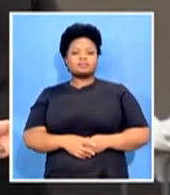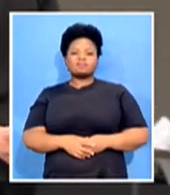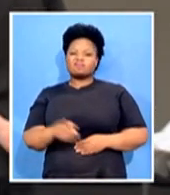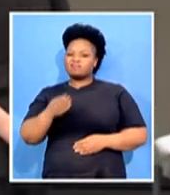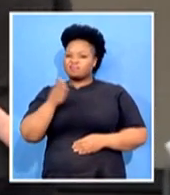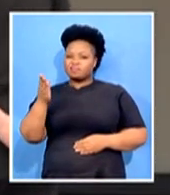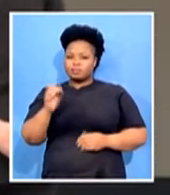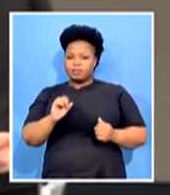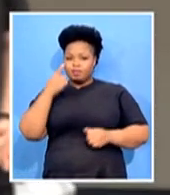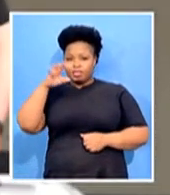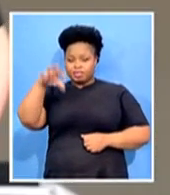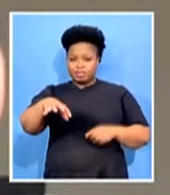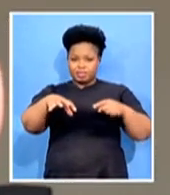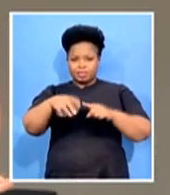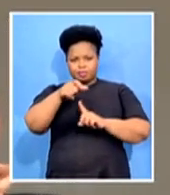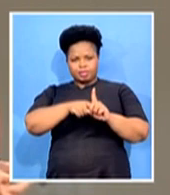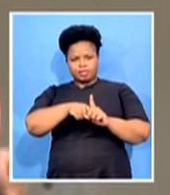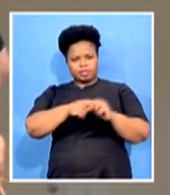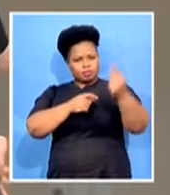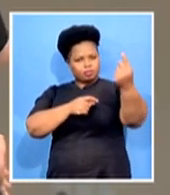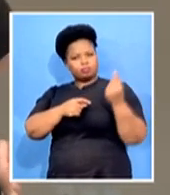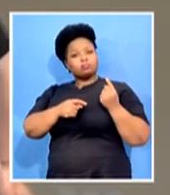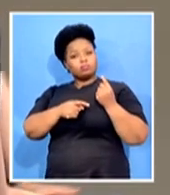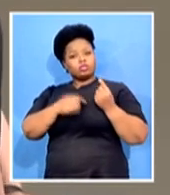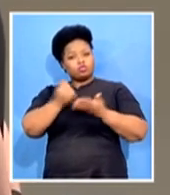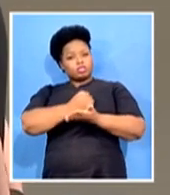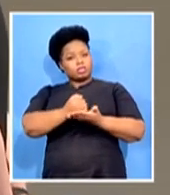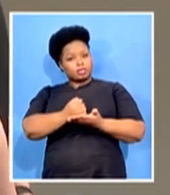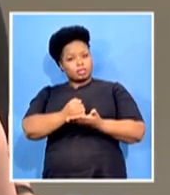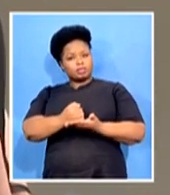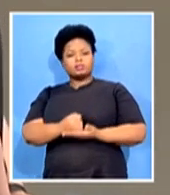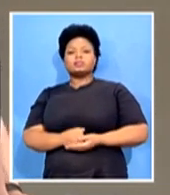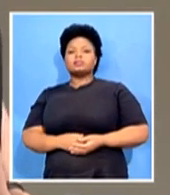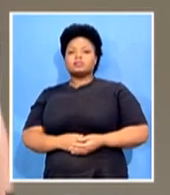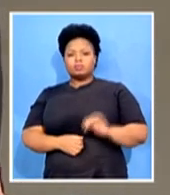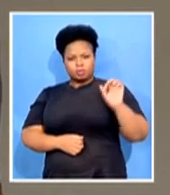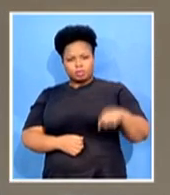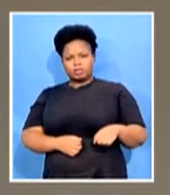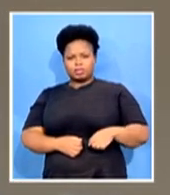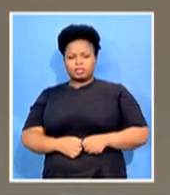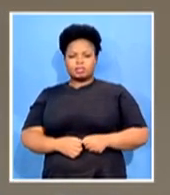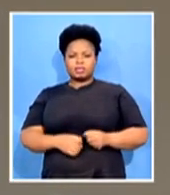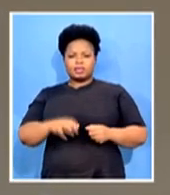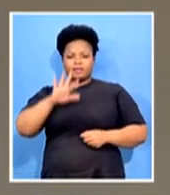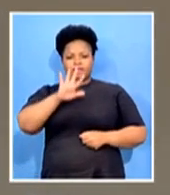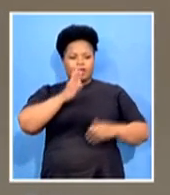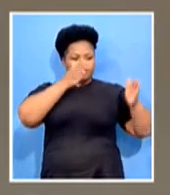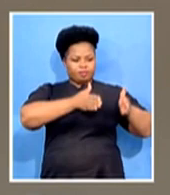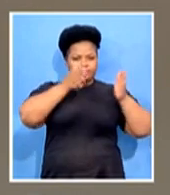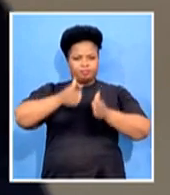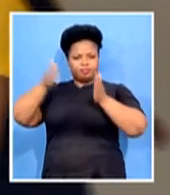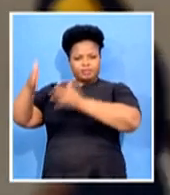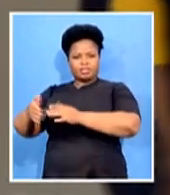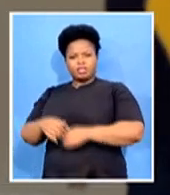will be where they will register. Yeah, so basically we have 5 rows, enough to vaccinate 40 people at a time. You'll come in here, people will